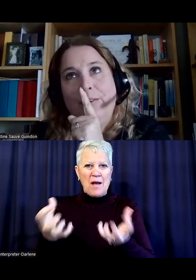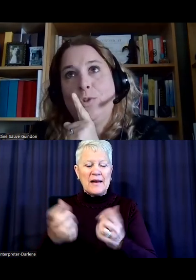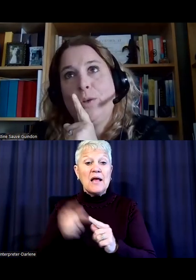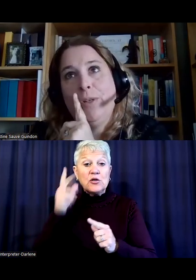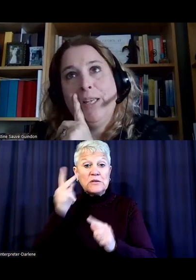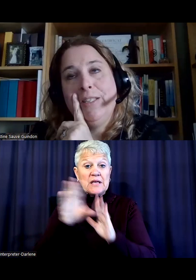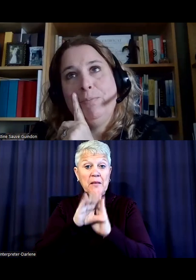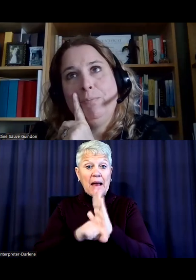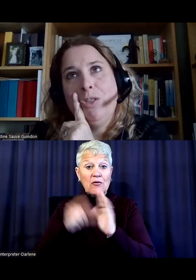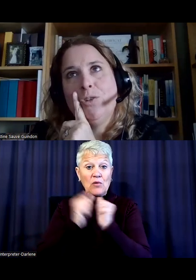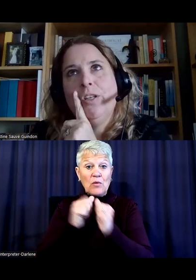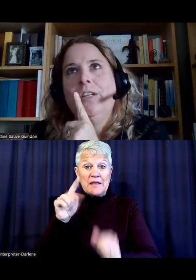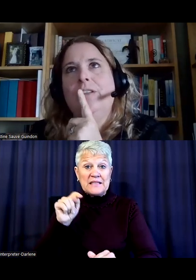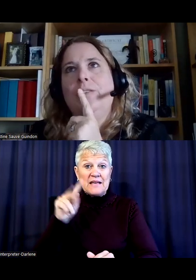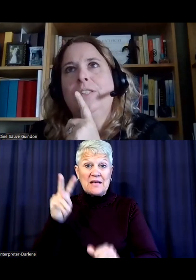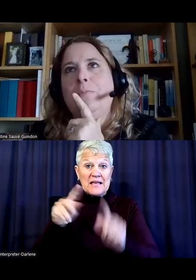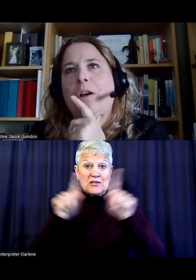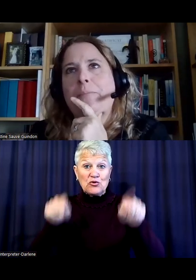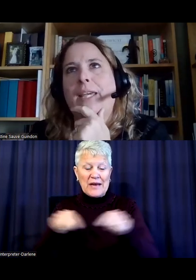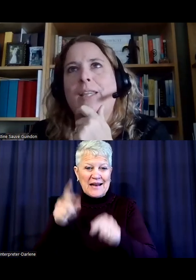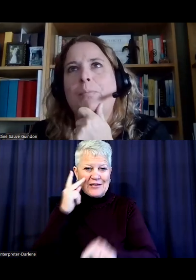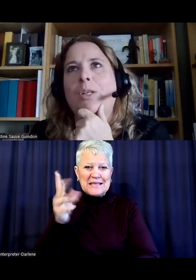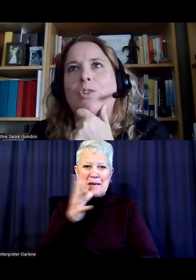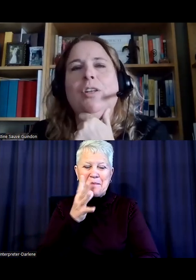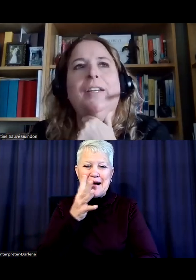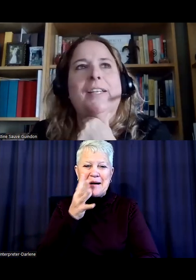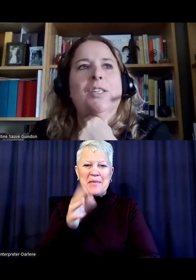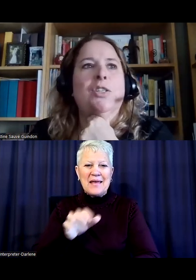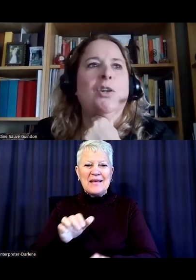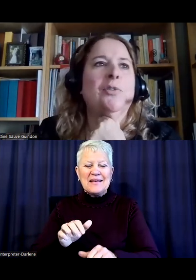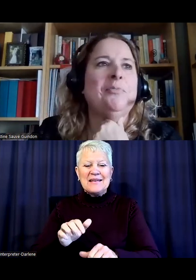on the TV, which I really like this picture, you see mom taking the picture.